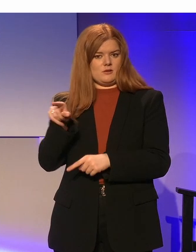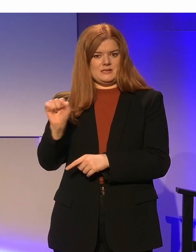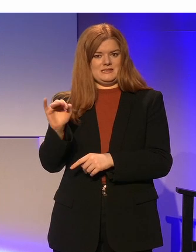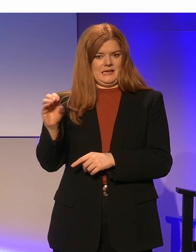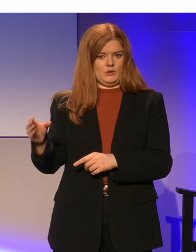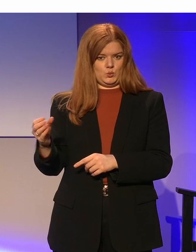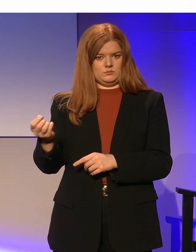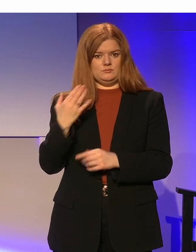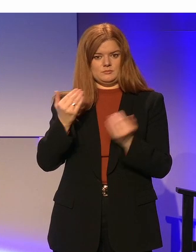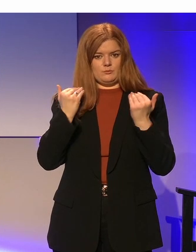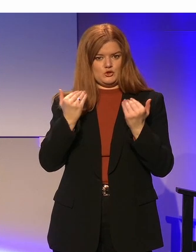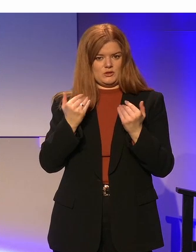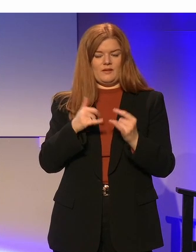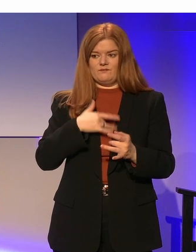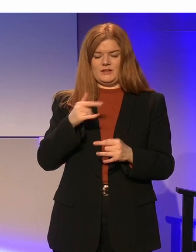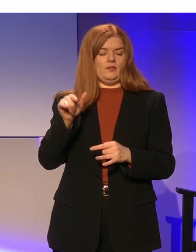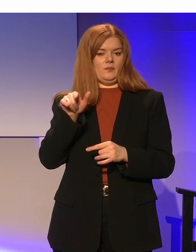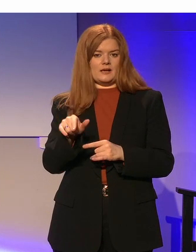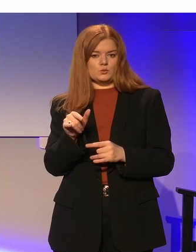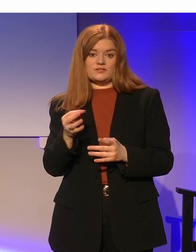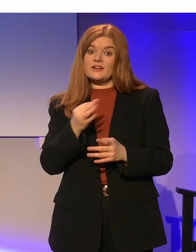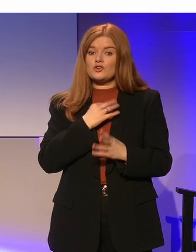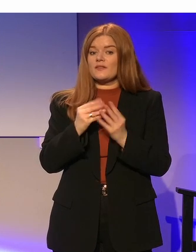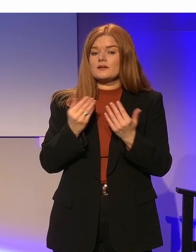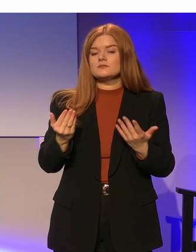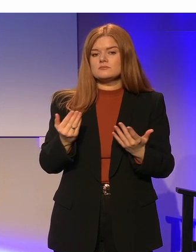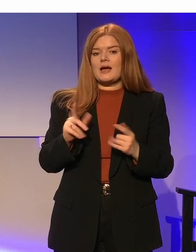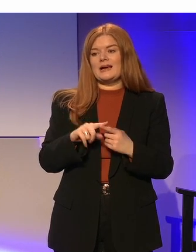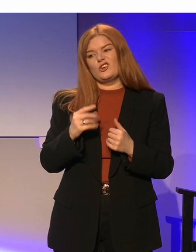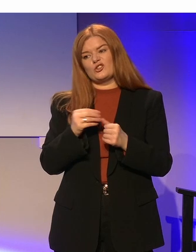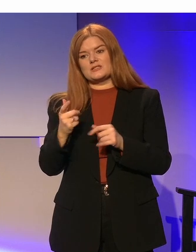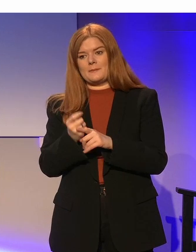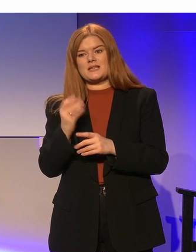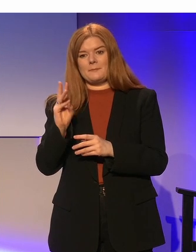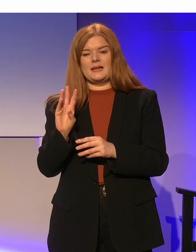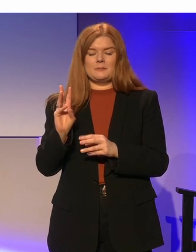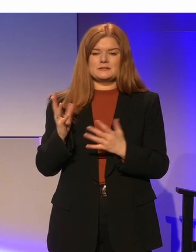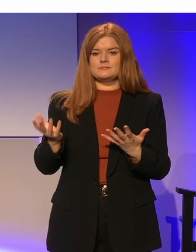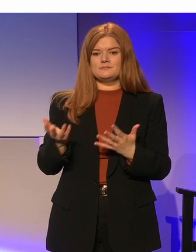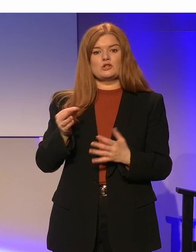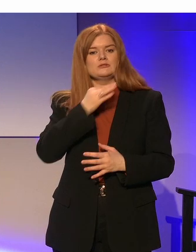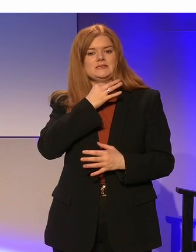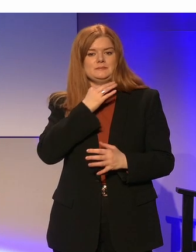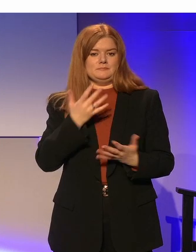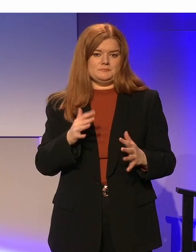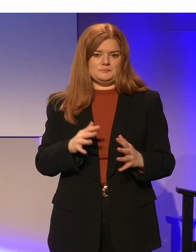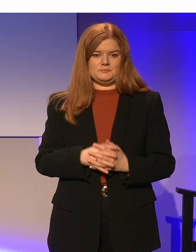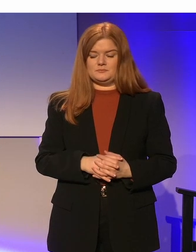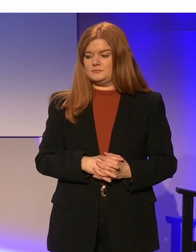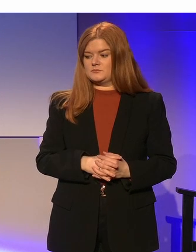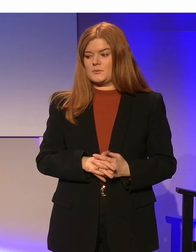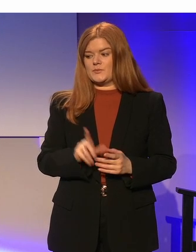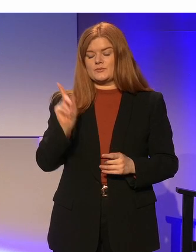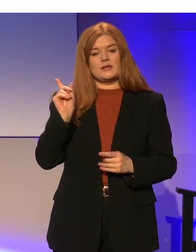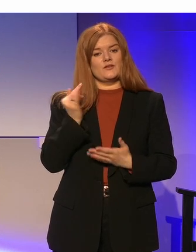their CNO. They thought that that in some ways was a good thing, and in other ways was a little bit risky. So